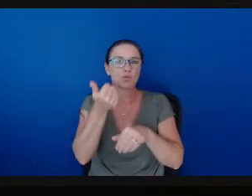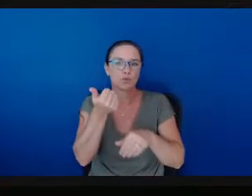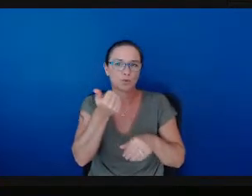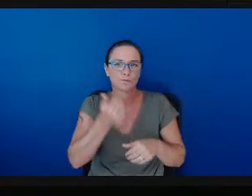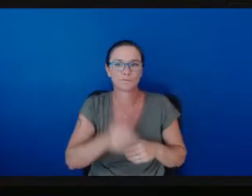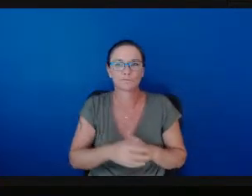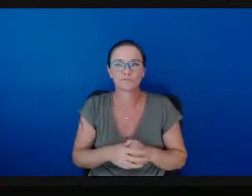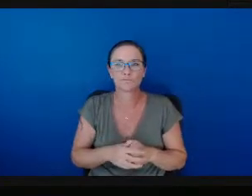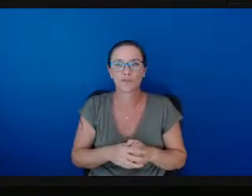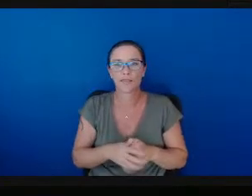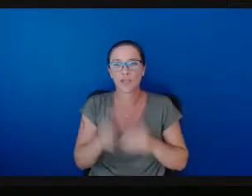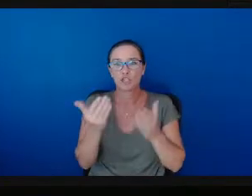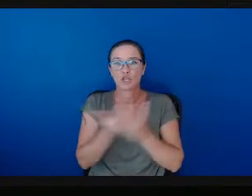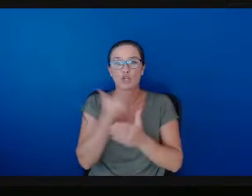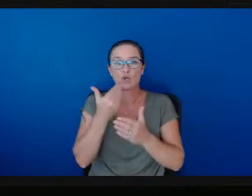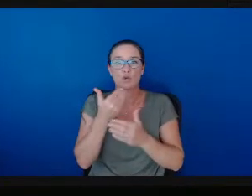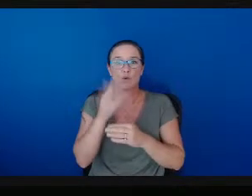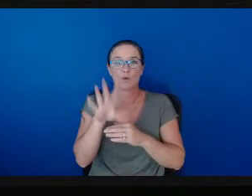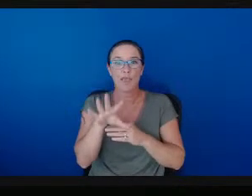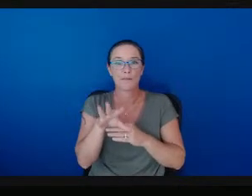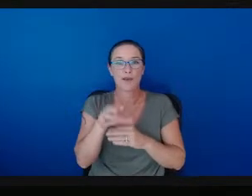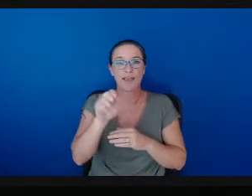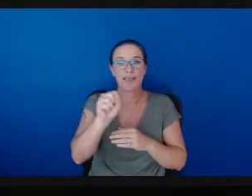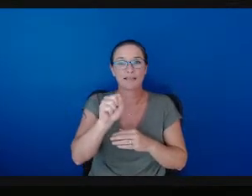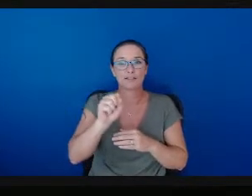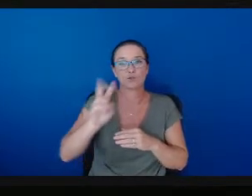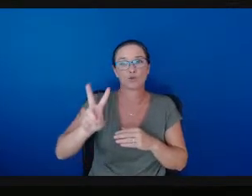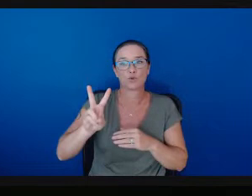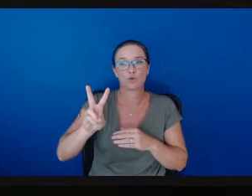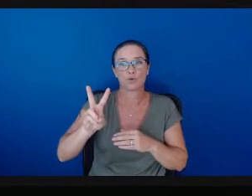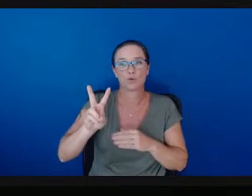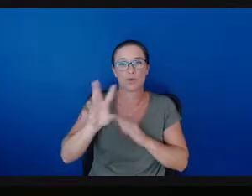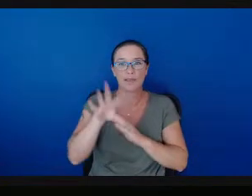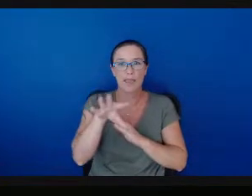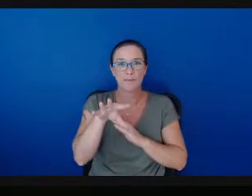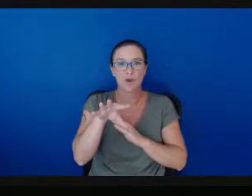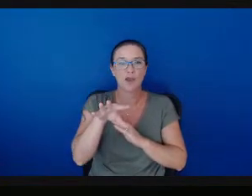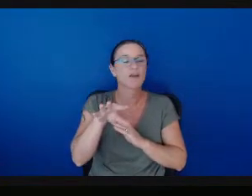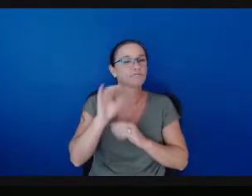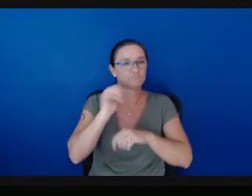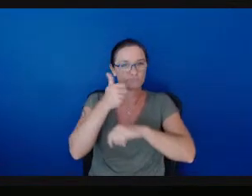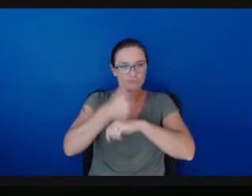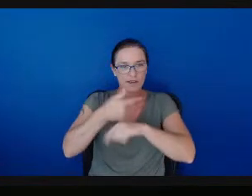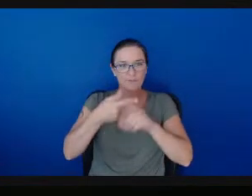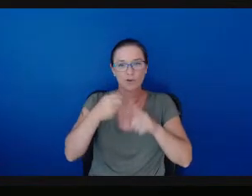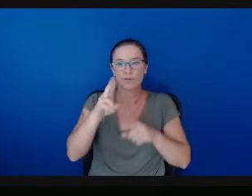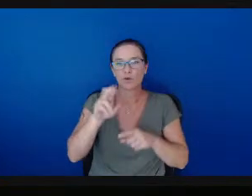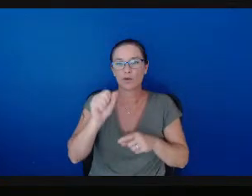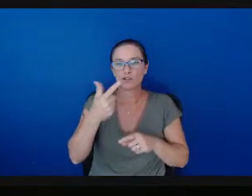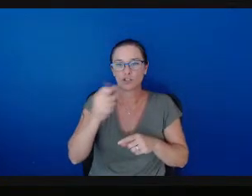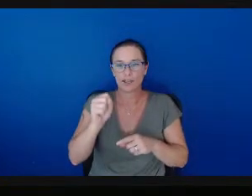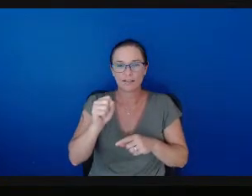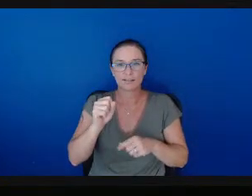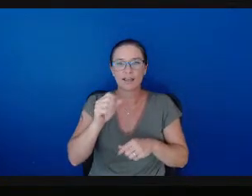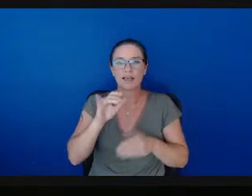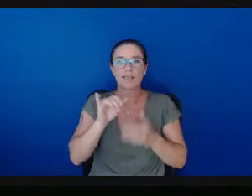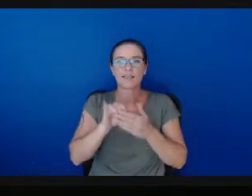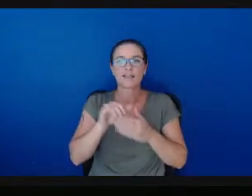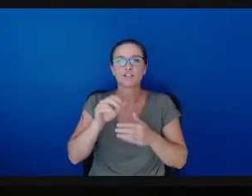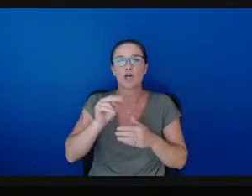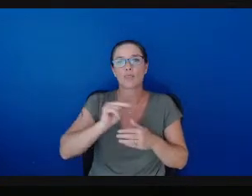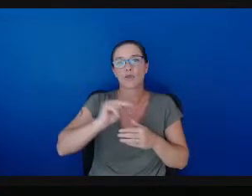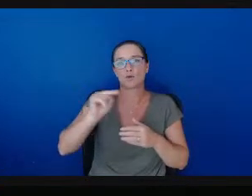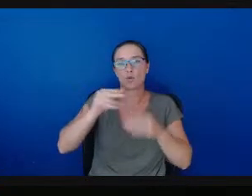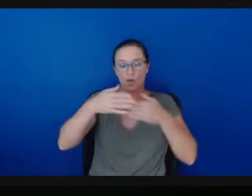So there is a new camera. The S2 camera has been deployed by the USGS on the north rim of the downdrop block, looking